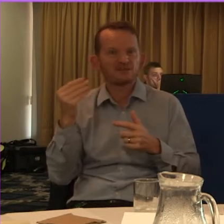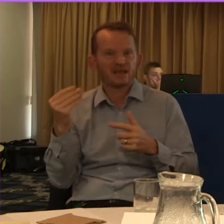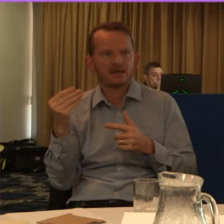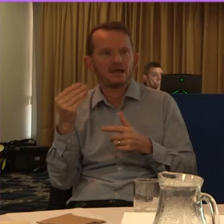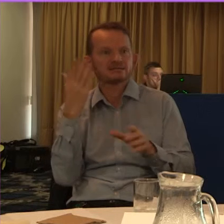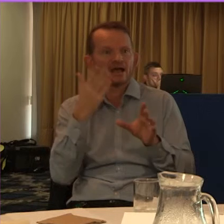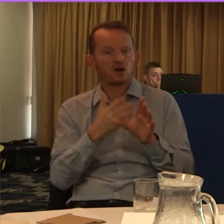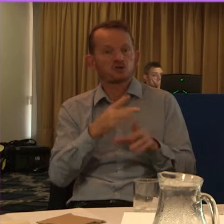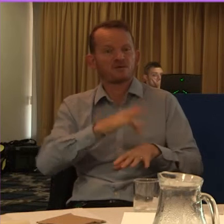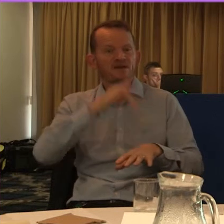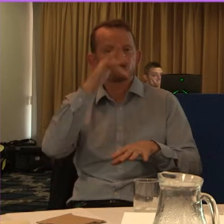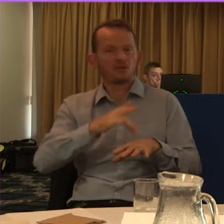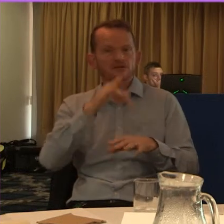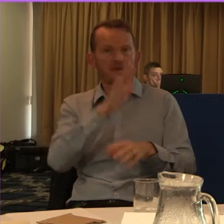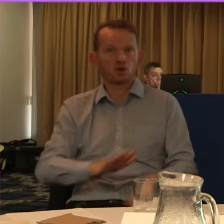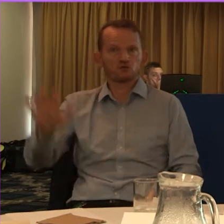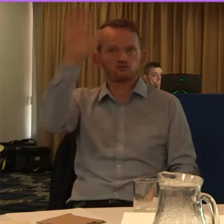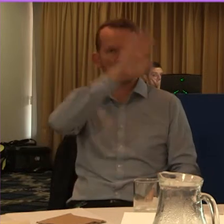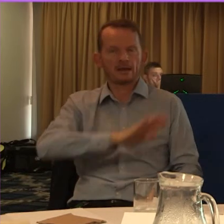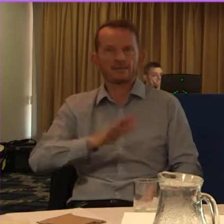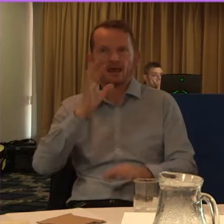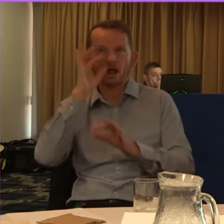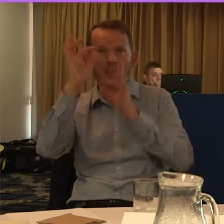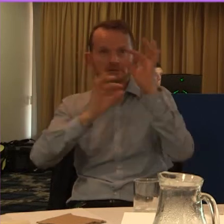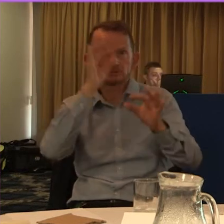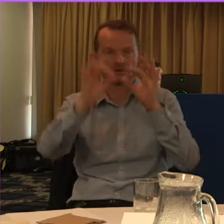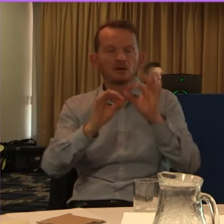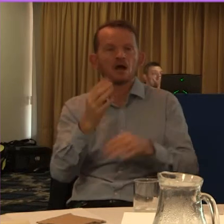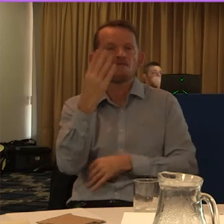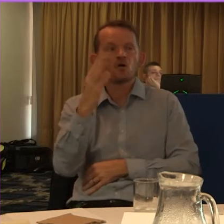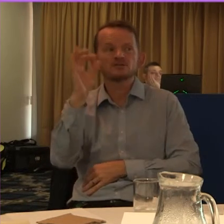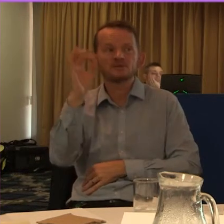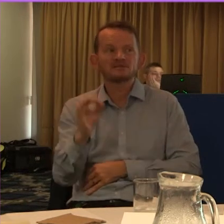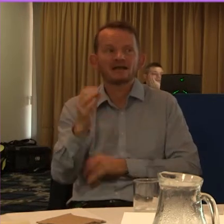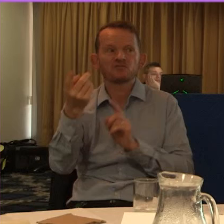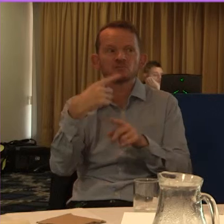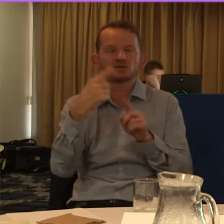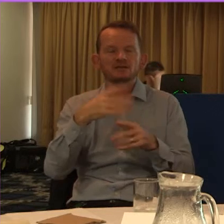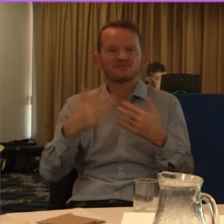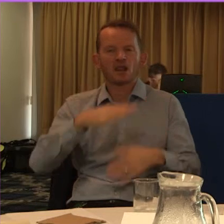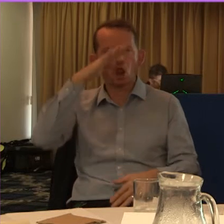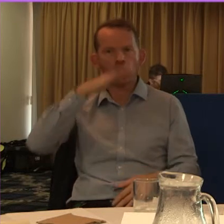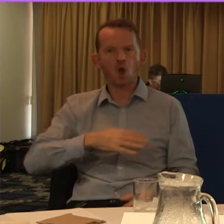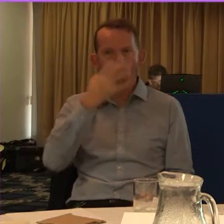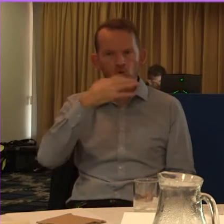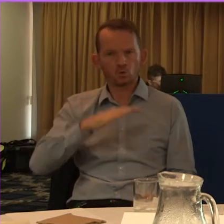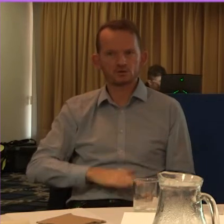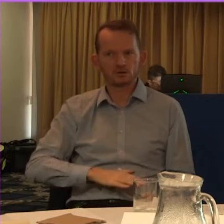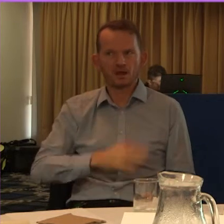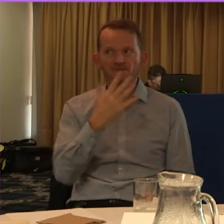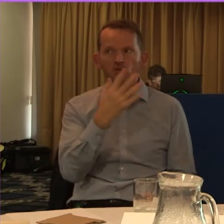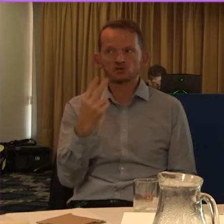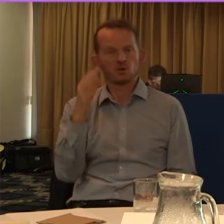psychological professionals across the country. And they found that 40% of the respondents reported feeling low in mood,